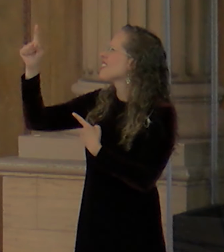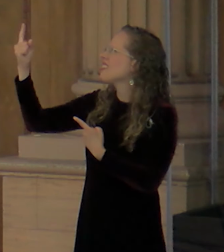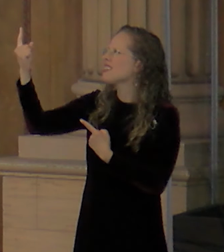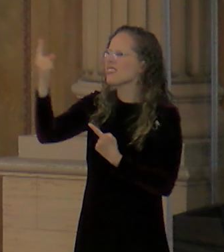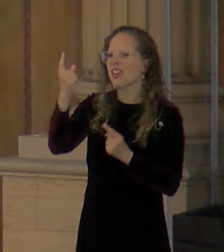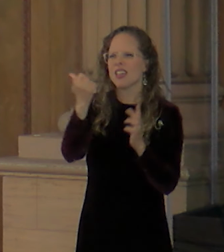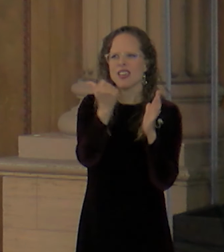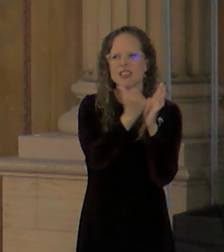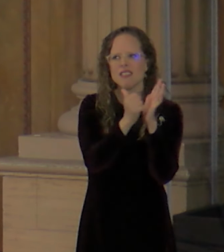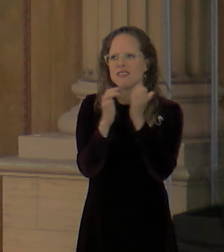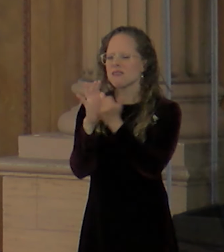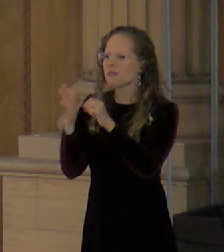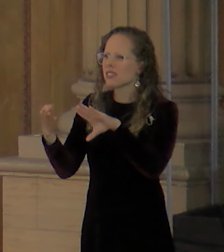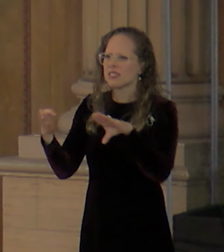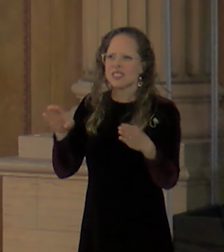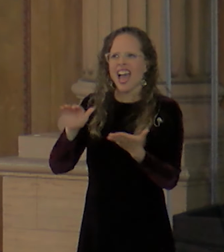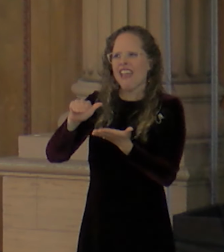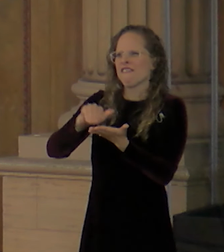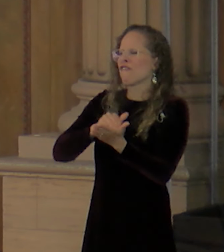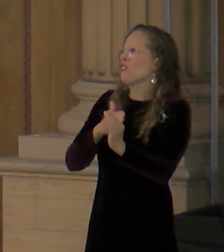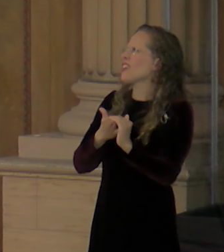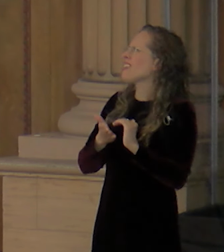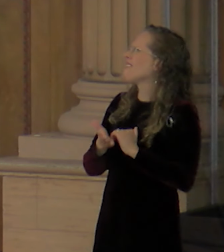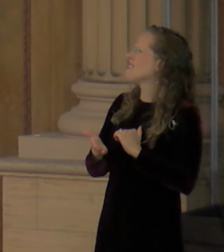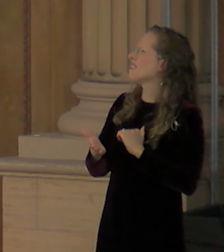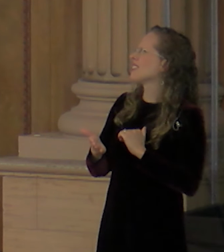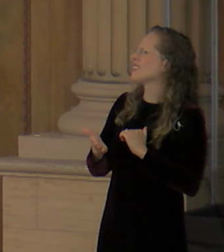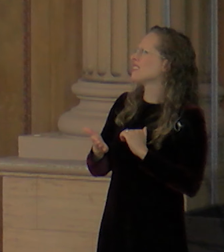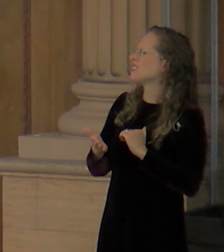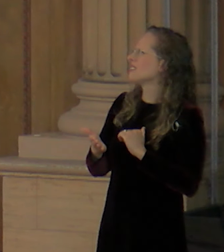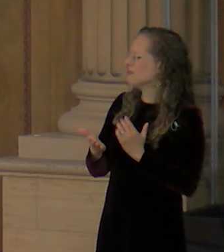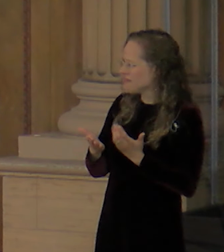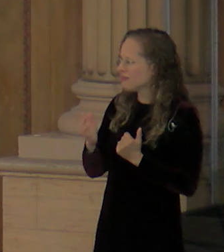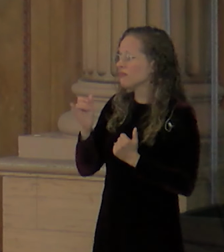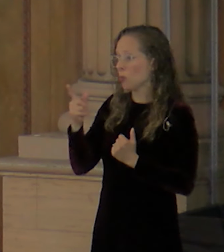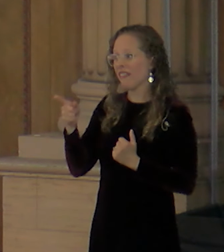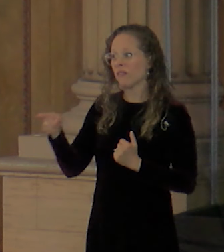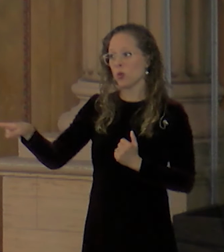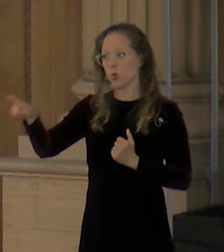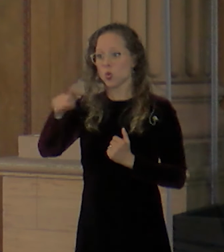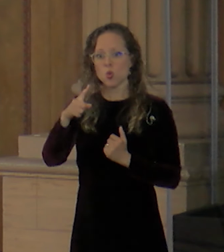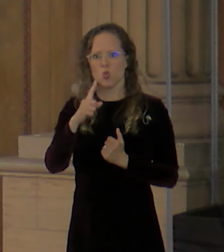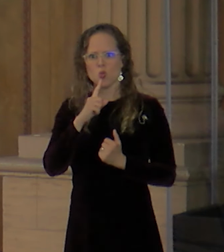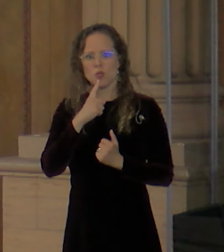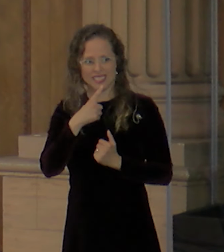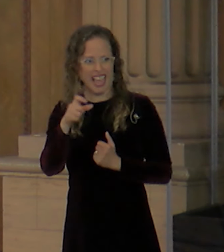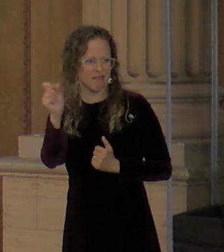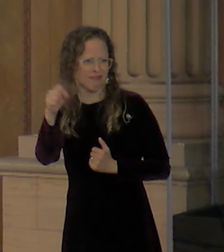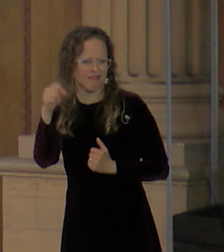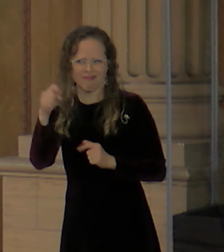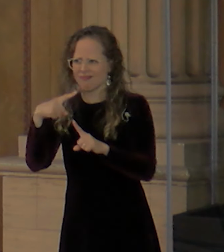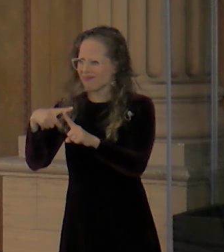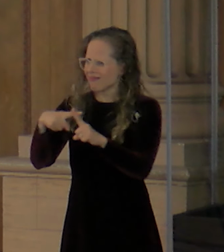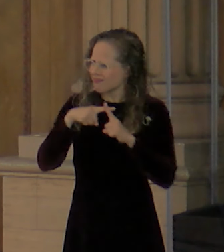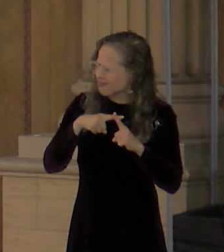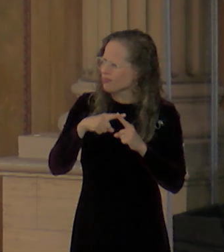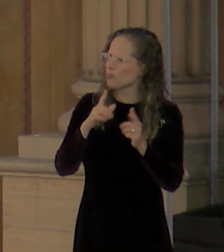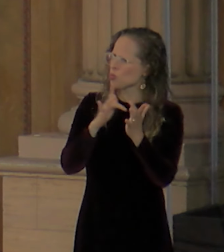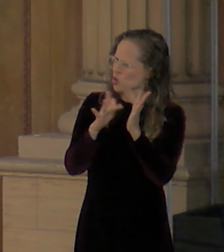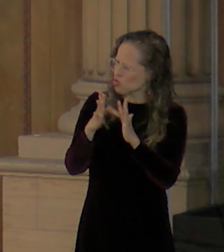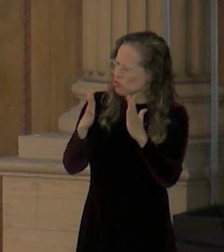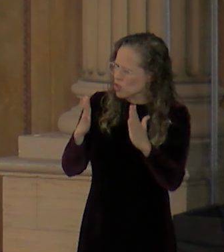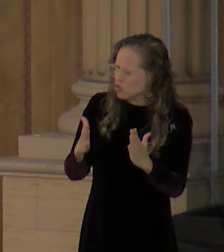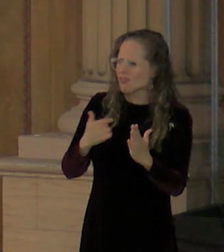future than I could ever dream of. And so if you're someone who has received that, if you are a Christian who's believed